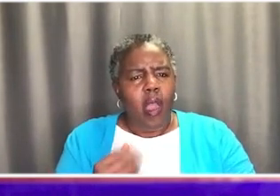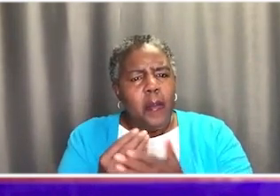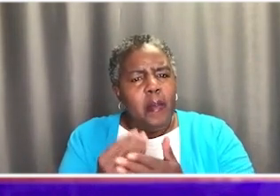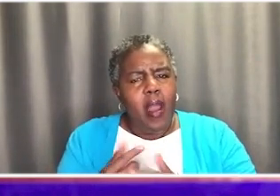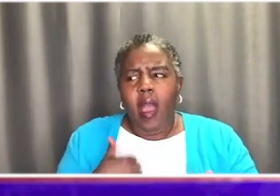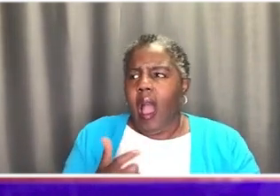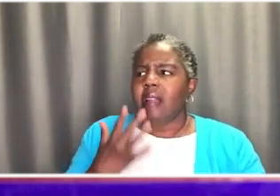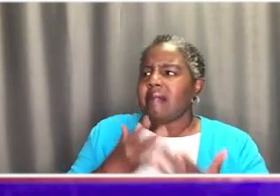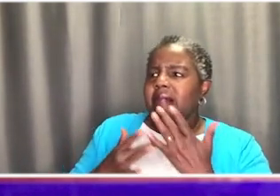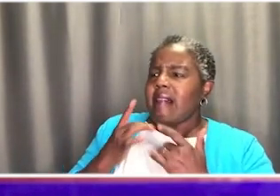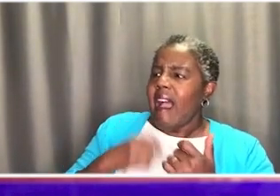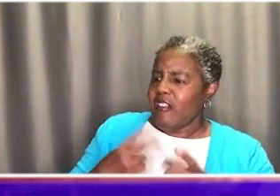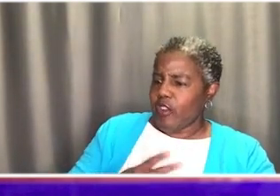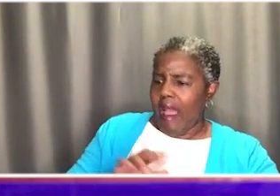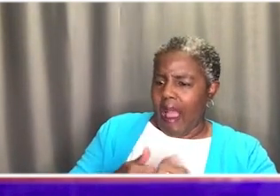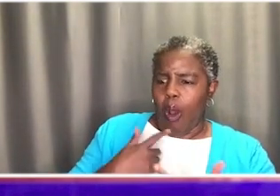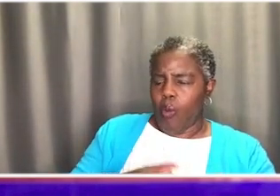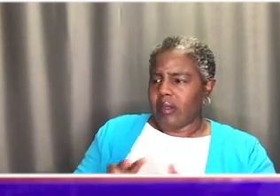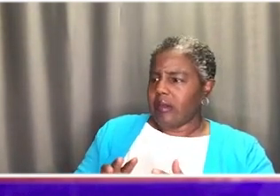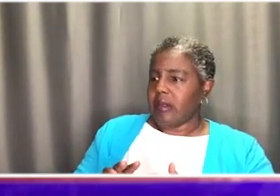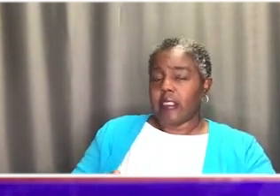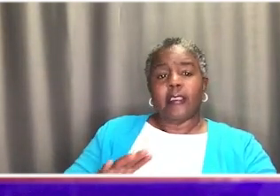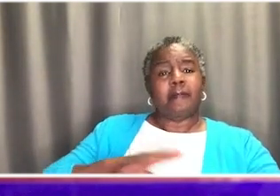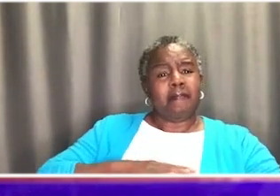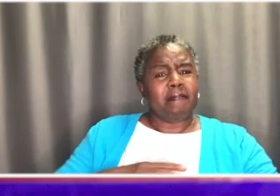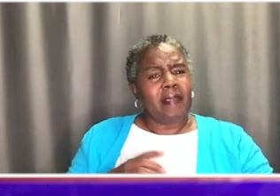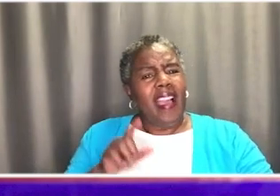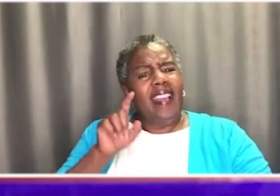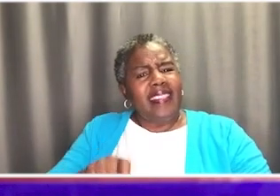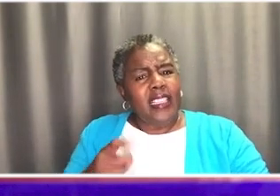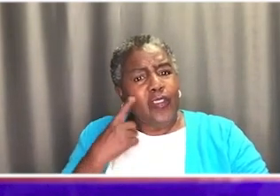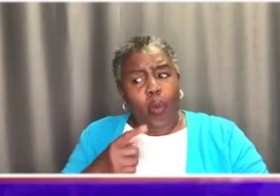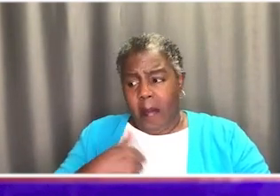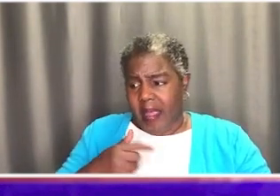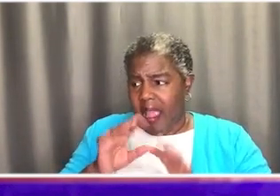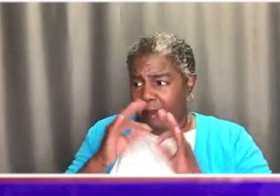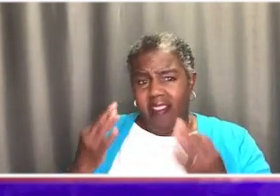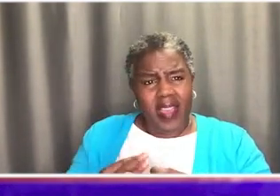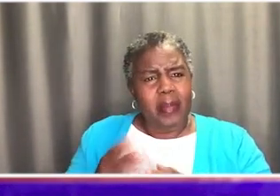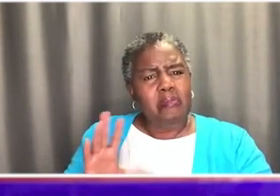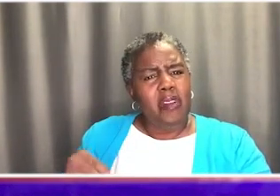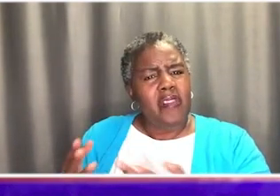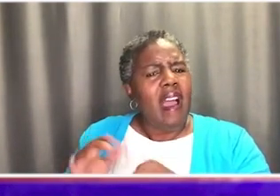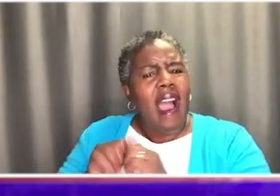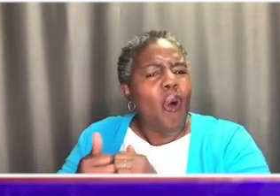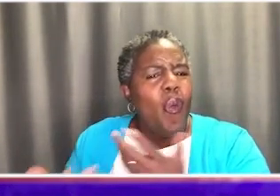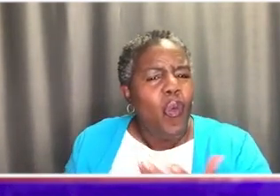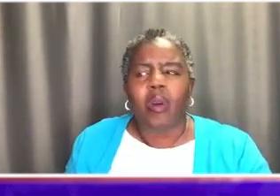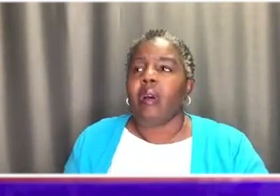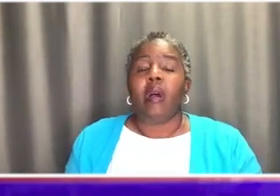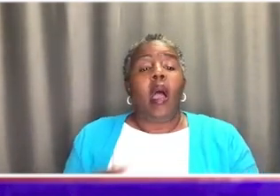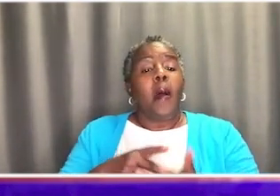had to figure out how my basic needs were going to be met and how I was going to continue to provide for my family